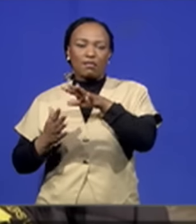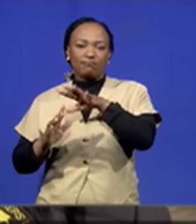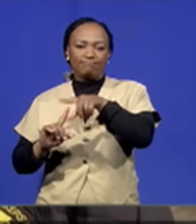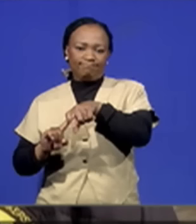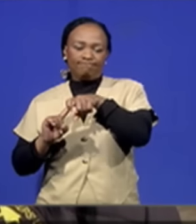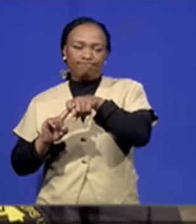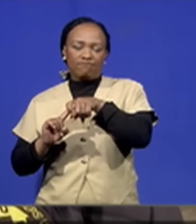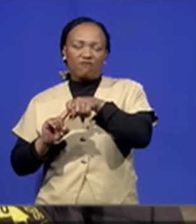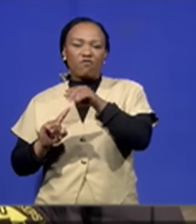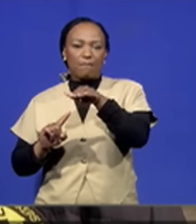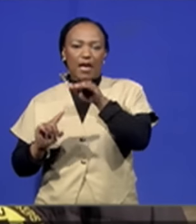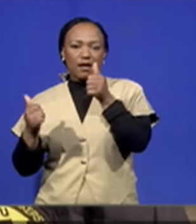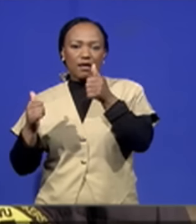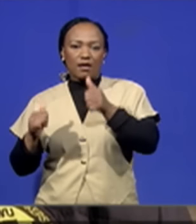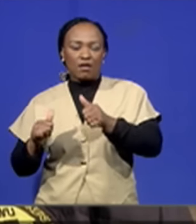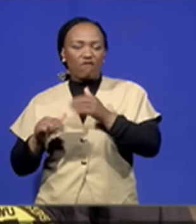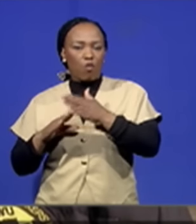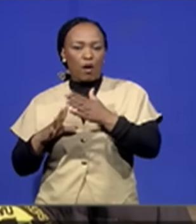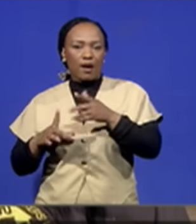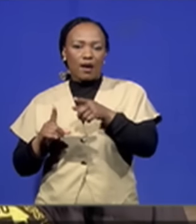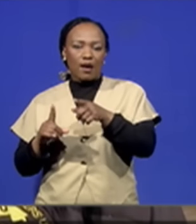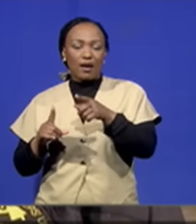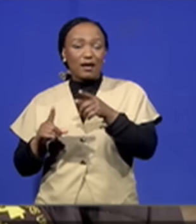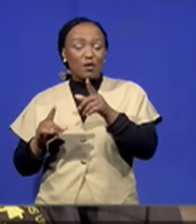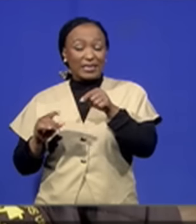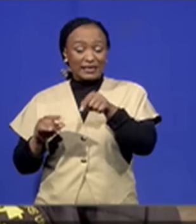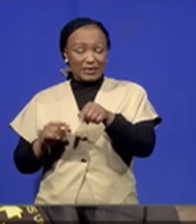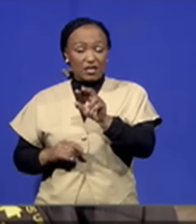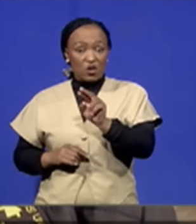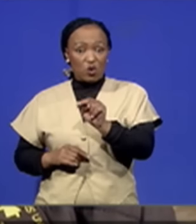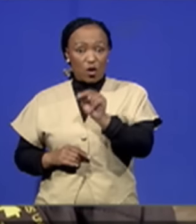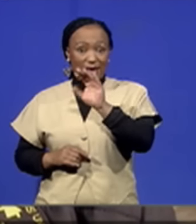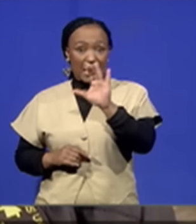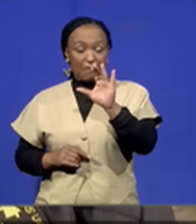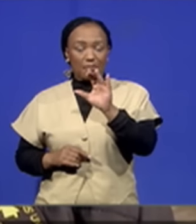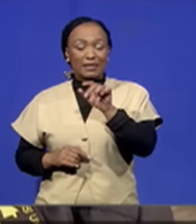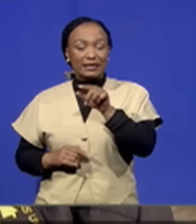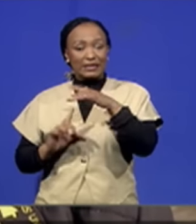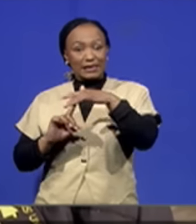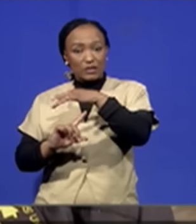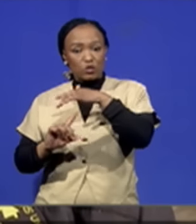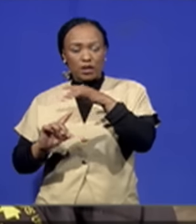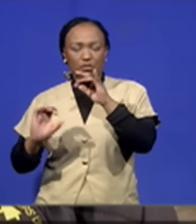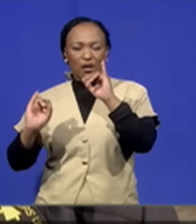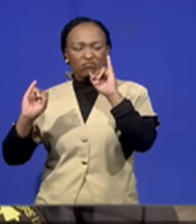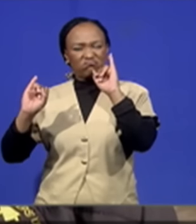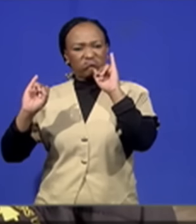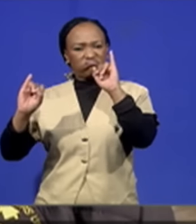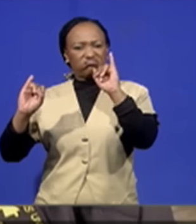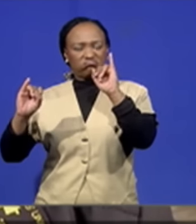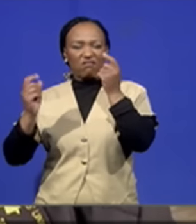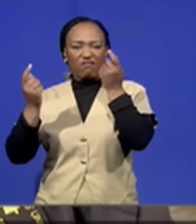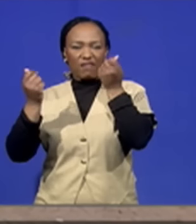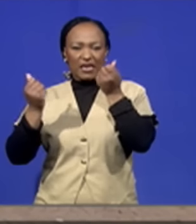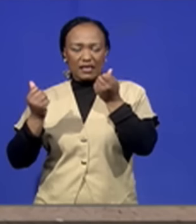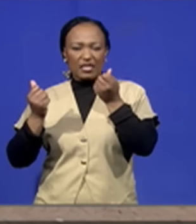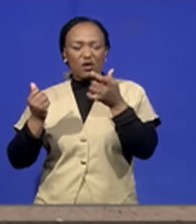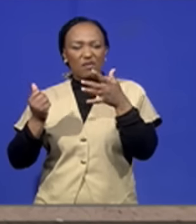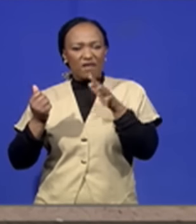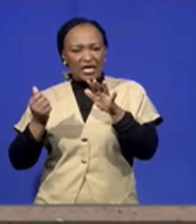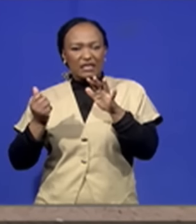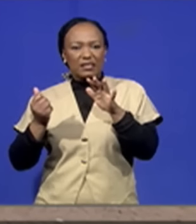the workers. So it's quite extreme in the Northern Cape, and we have made proposals at various levels to address